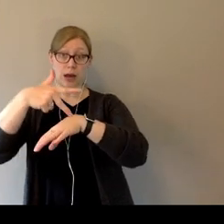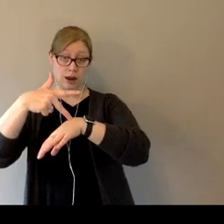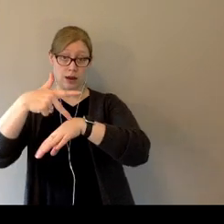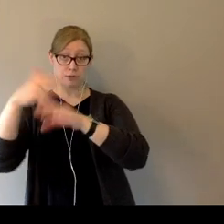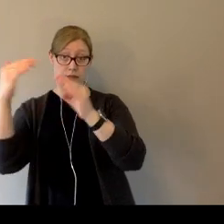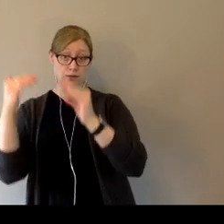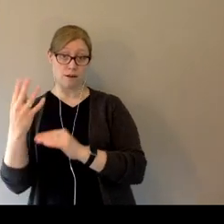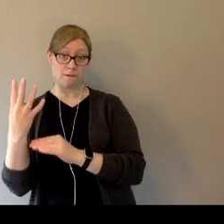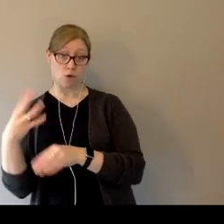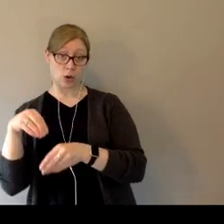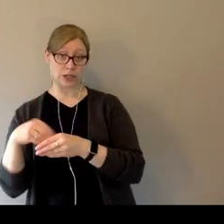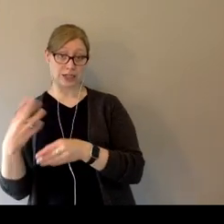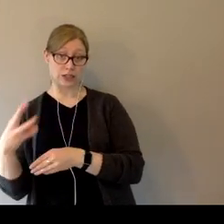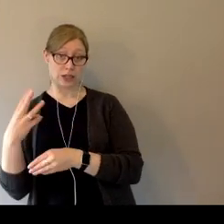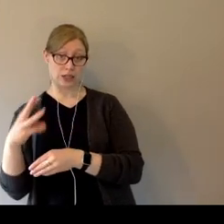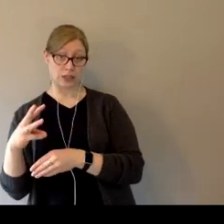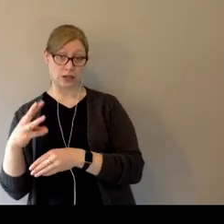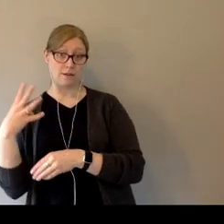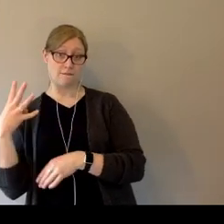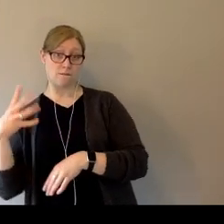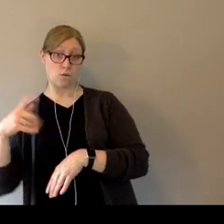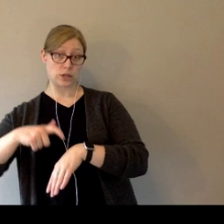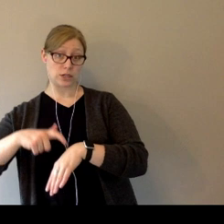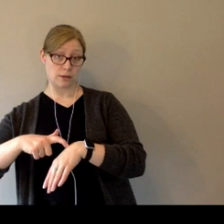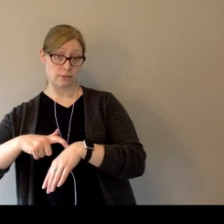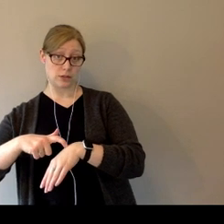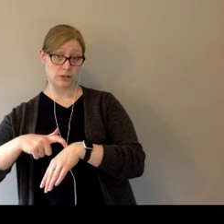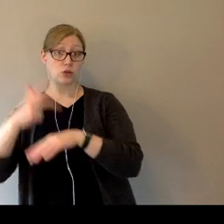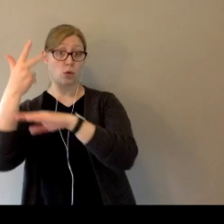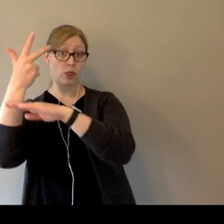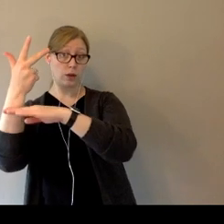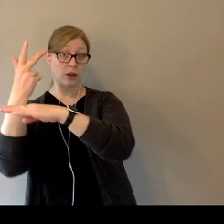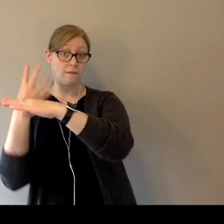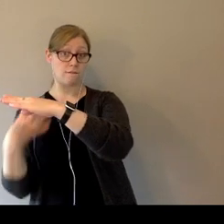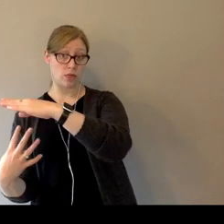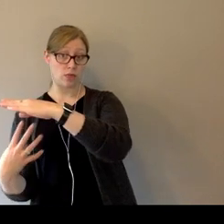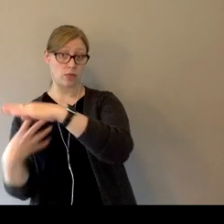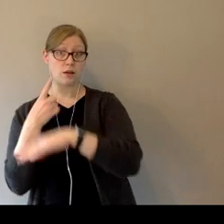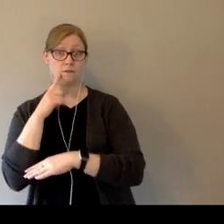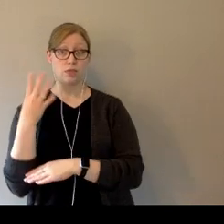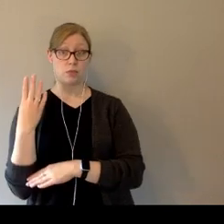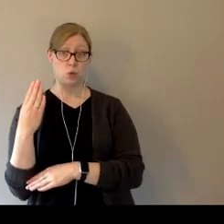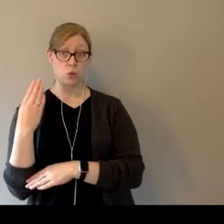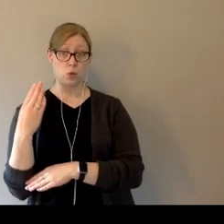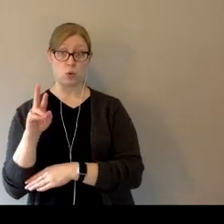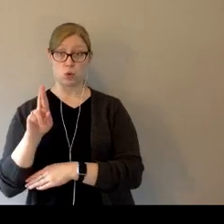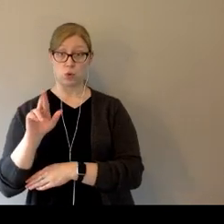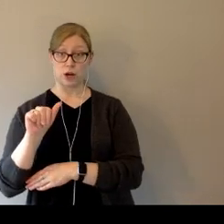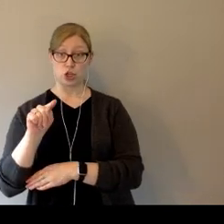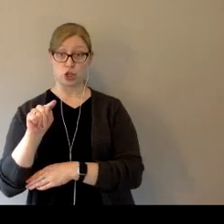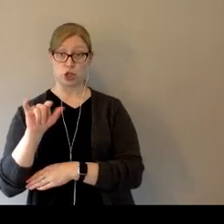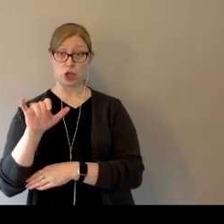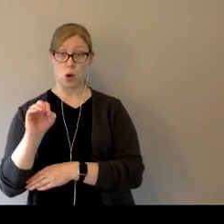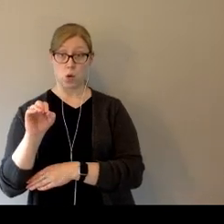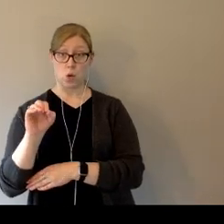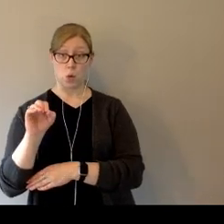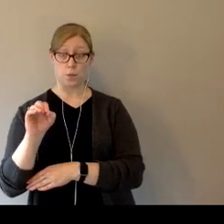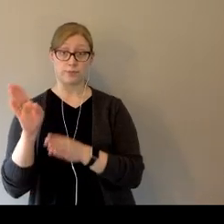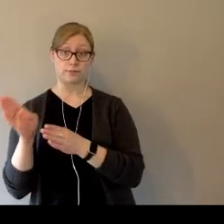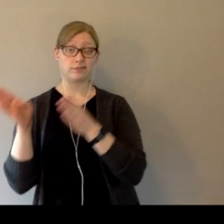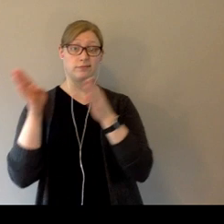times. 4 goes into 16 4 times. So I get a fraction of 3/4 for the blue